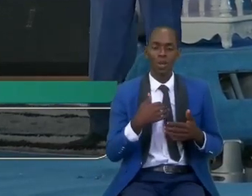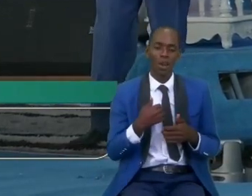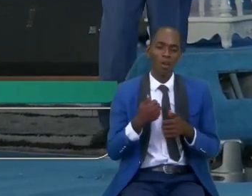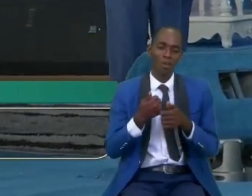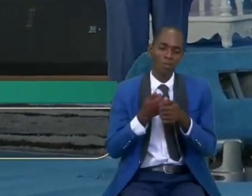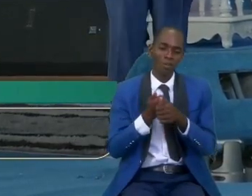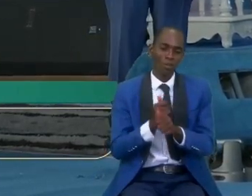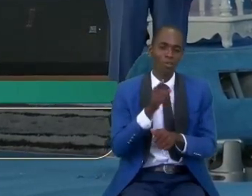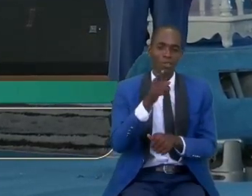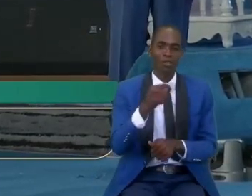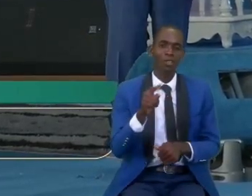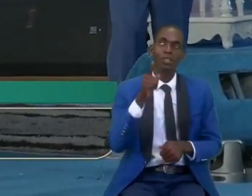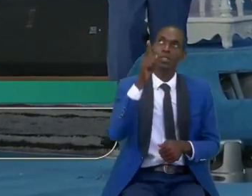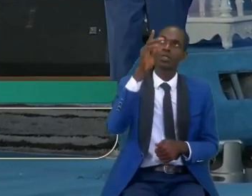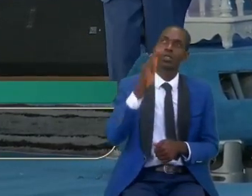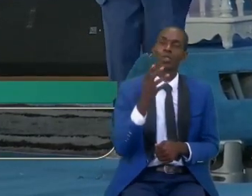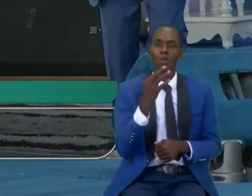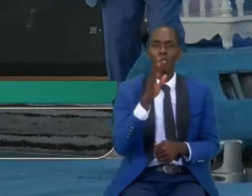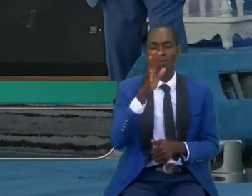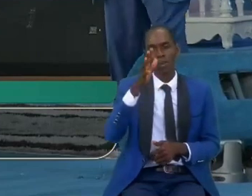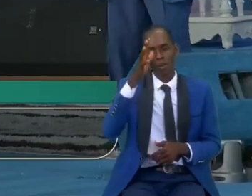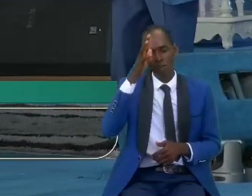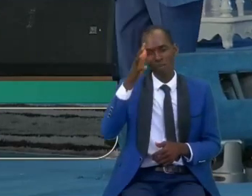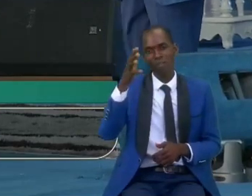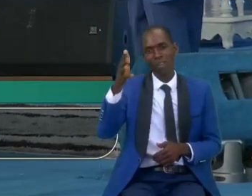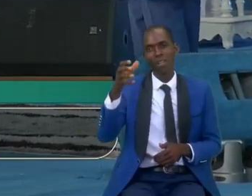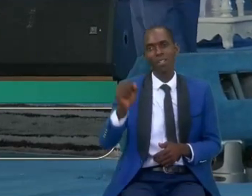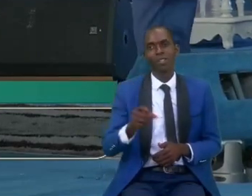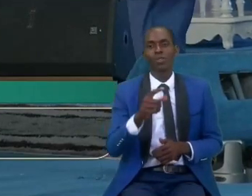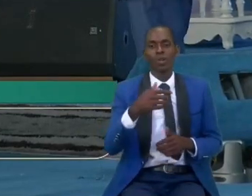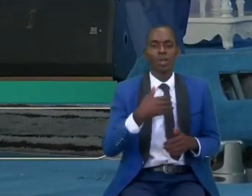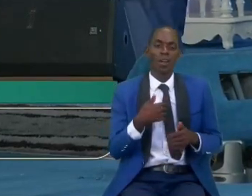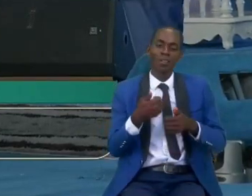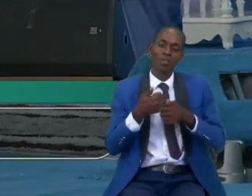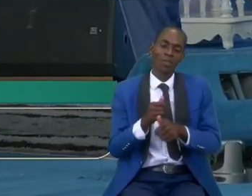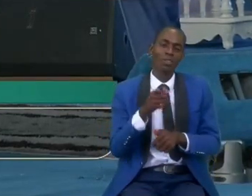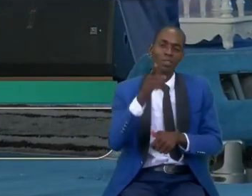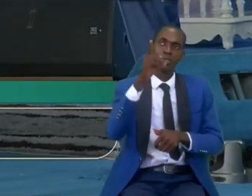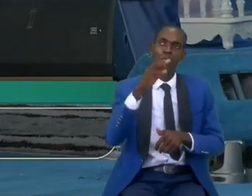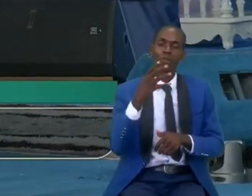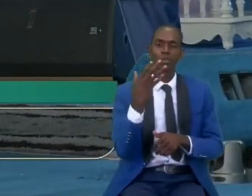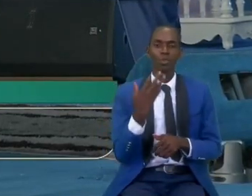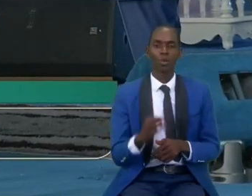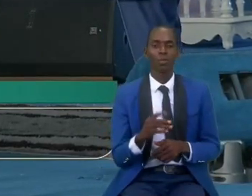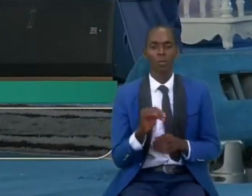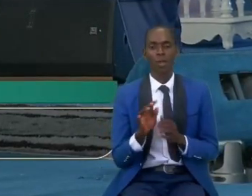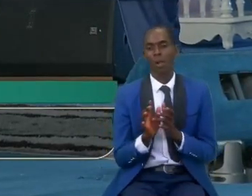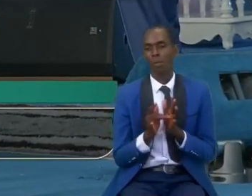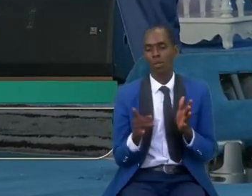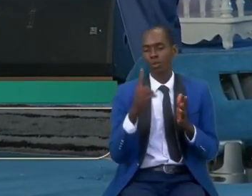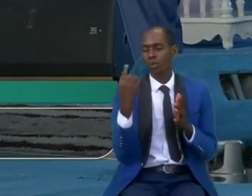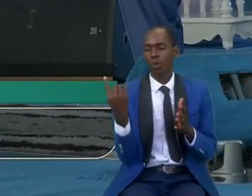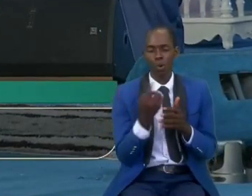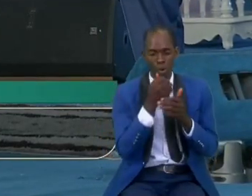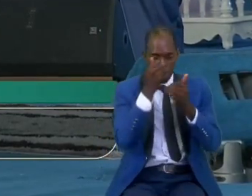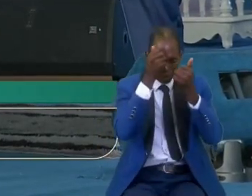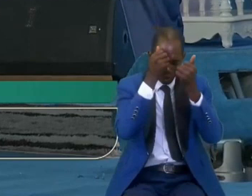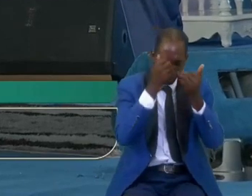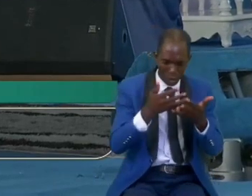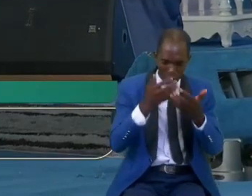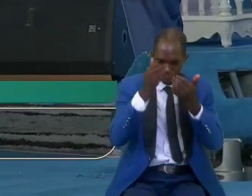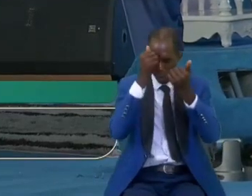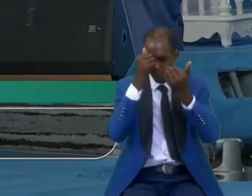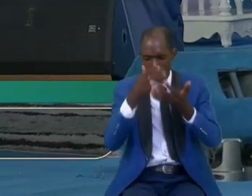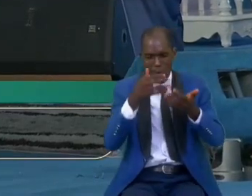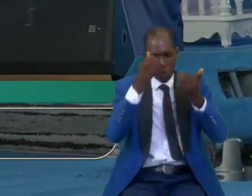God of the Bible, and then you obey the word of God. Now be a guy